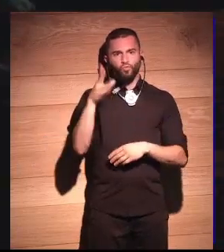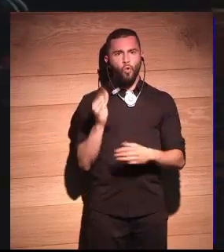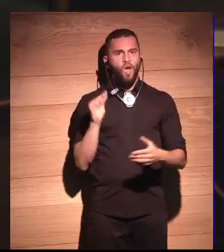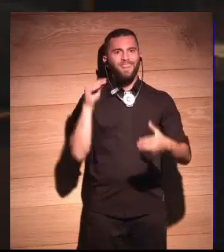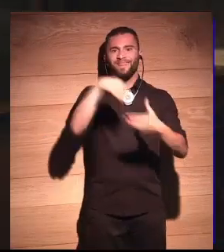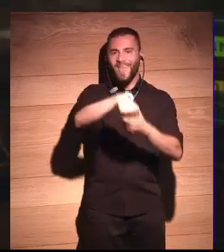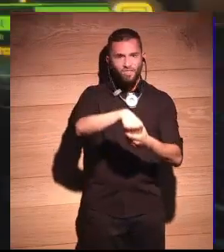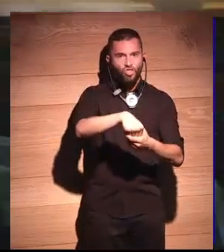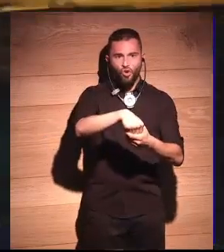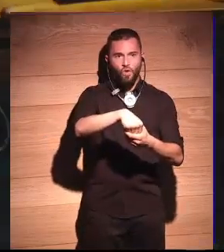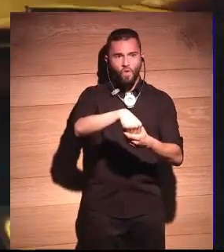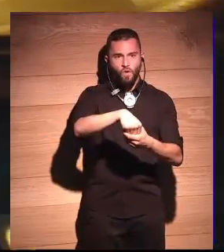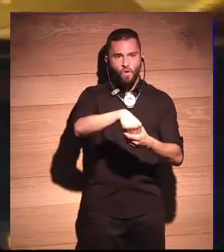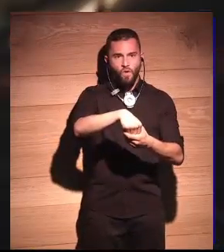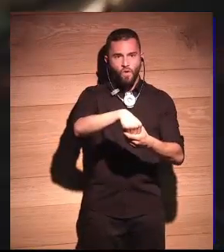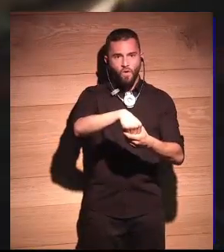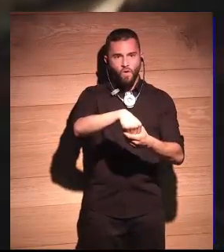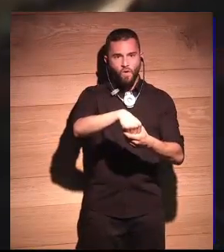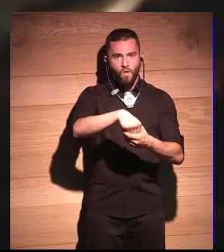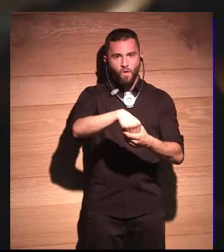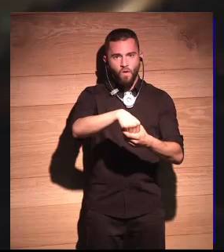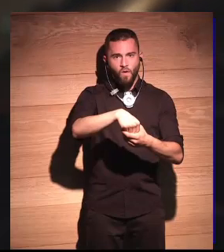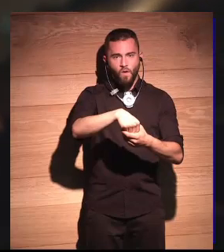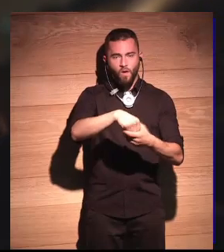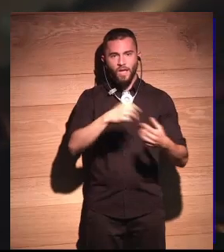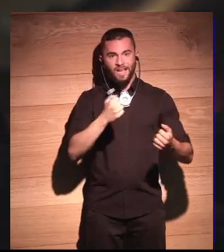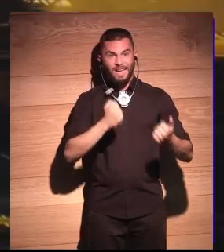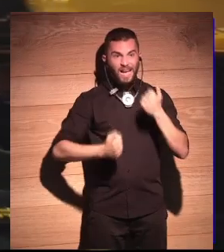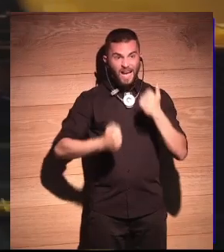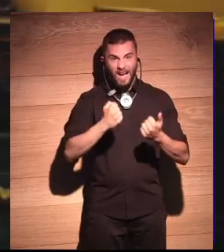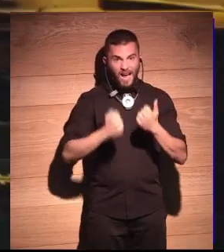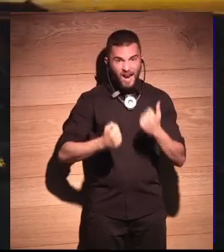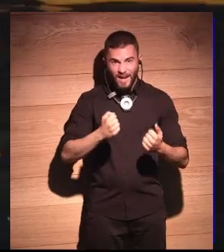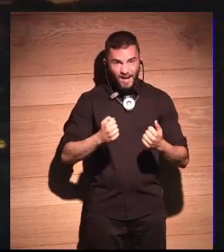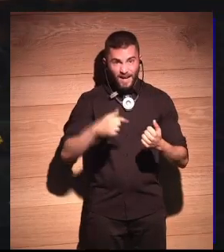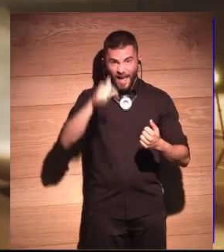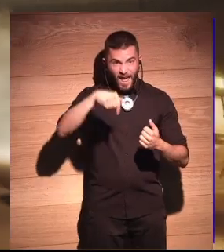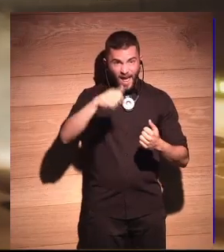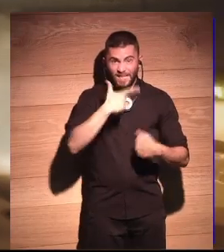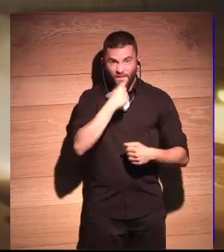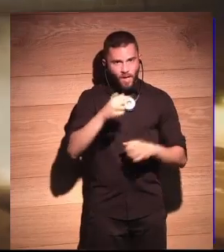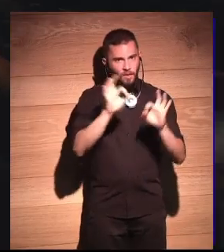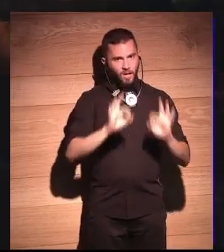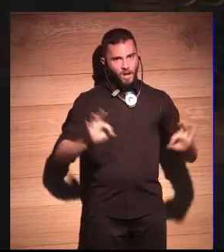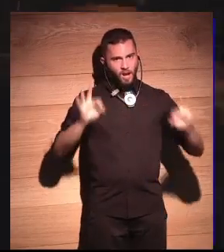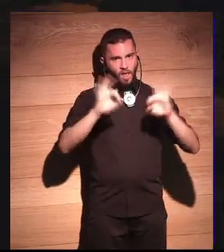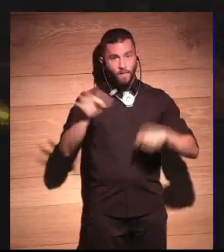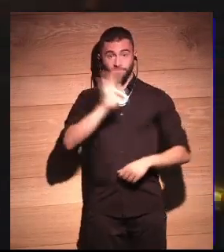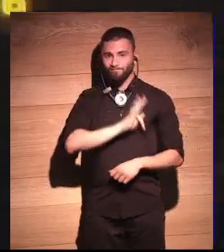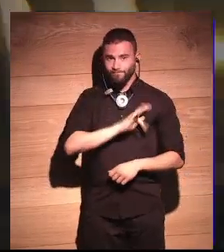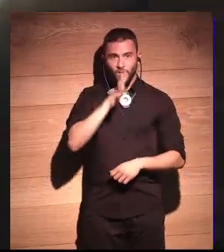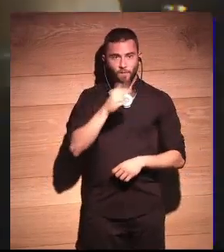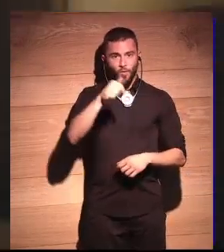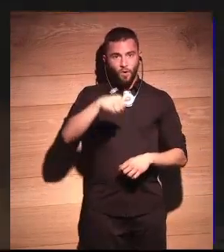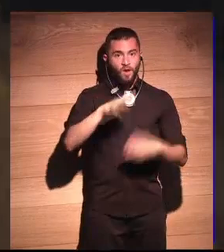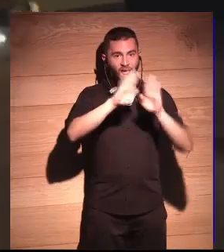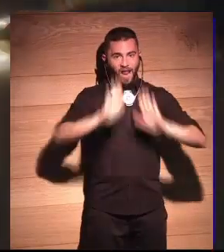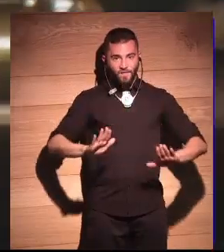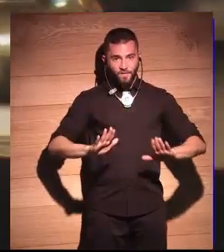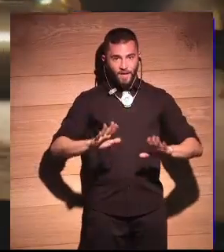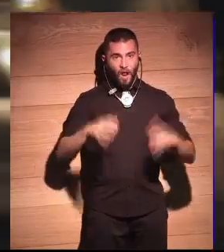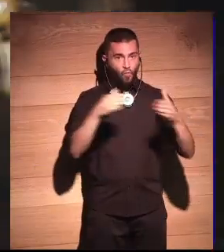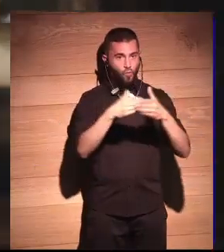Now, nothing about this race is easy, but it is going to be worth it. Because at the end of tonight, one team is going to be coming into a place